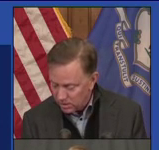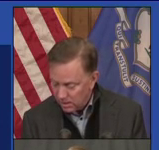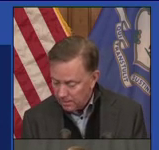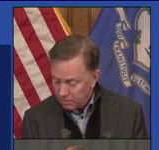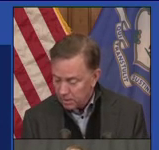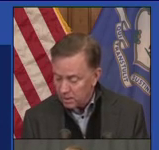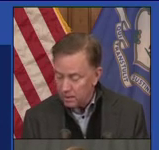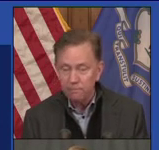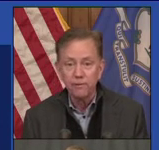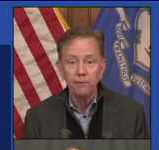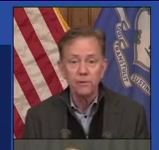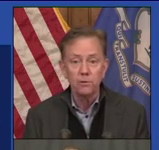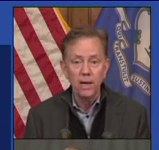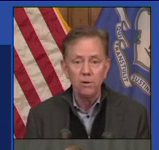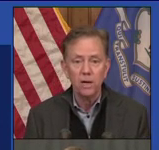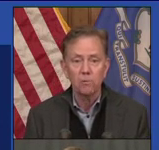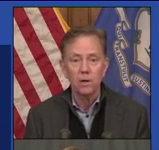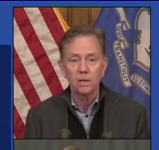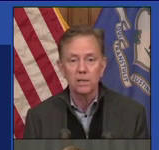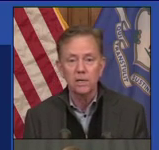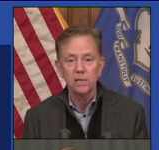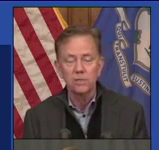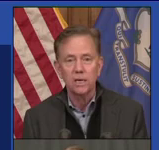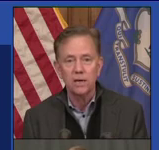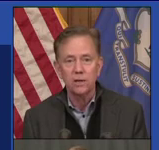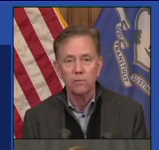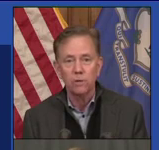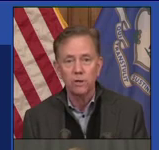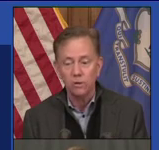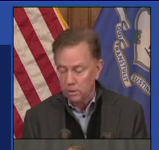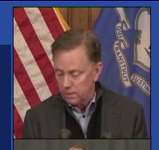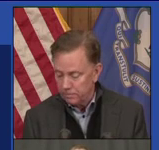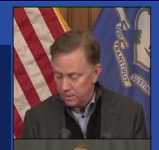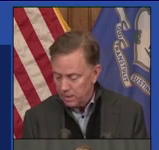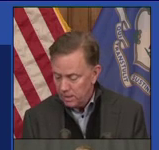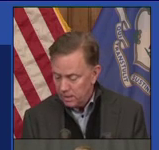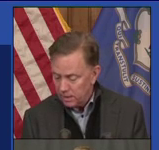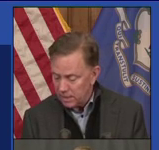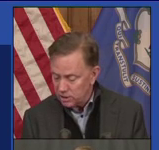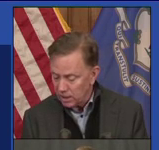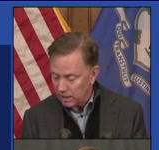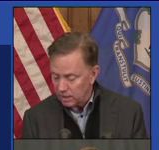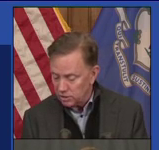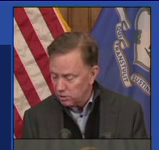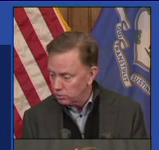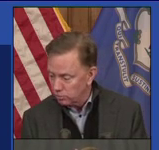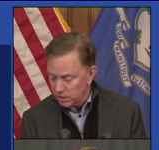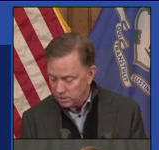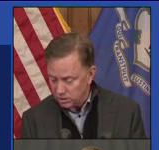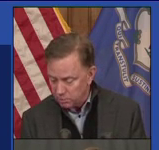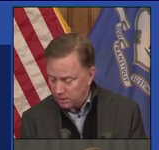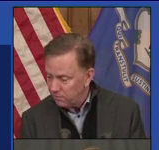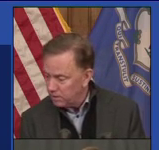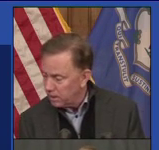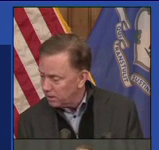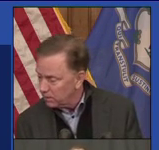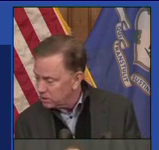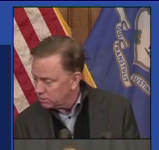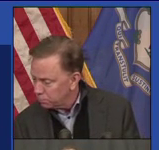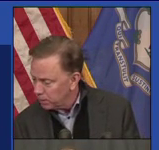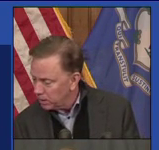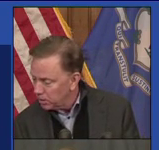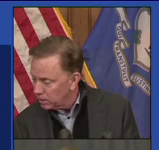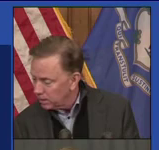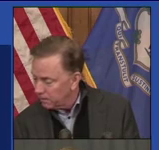lowest. And Fairfield County, ironically, is the county where you're least likely to social distance. But even there,